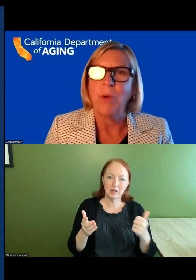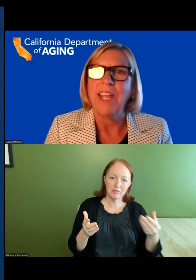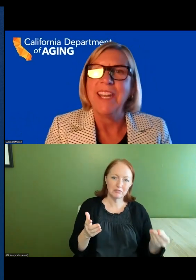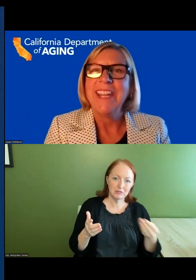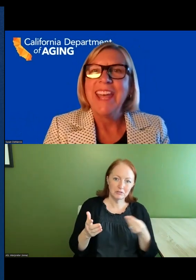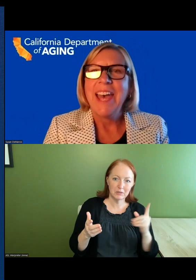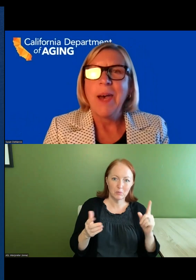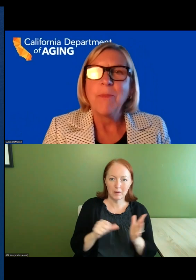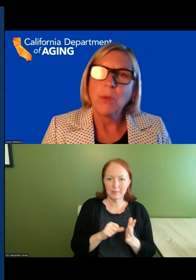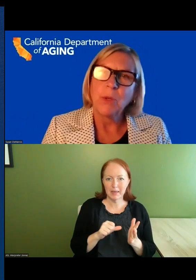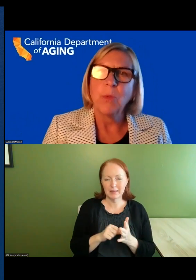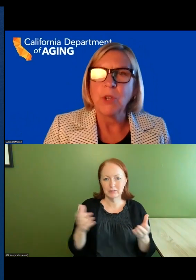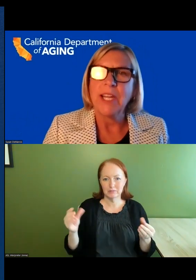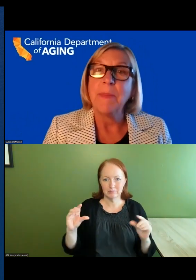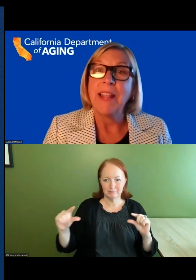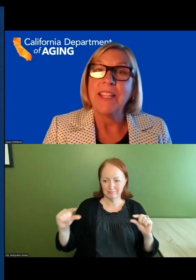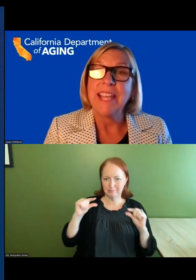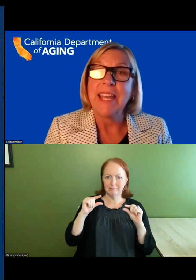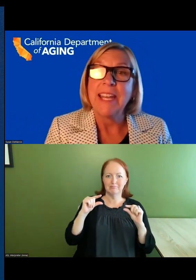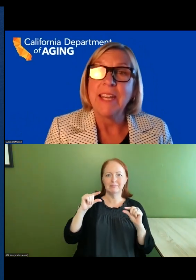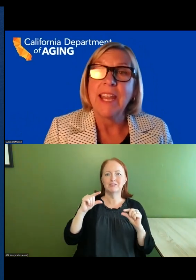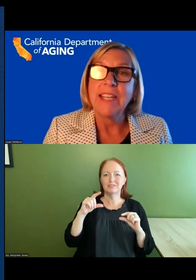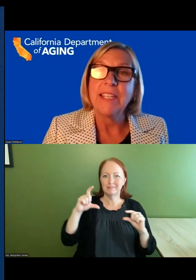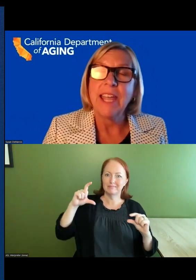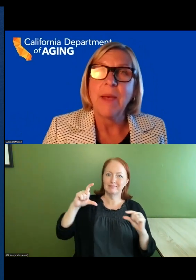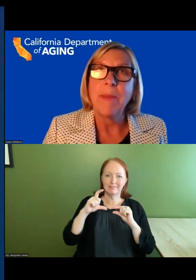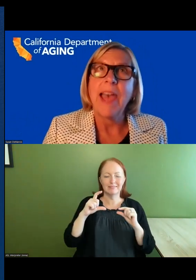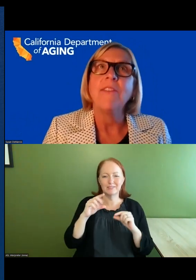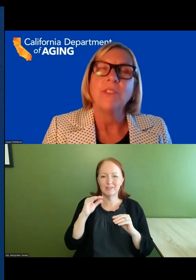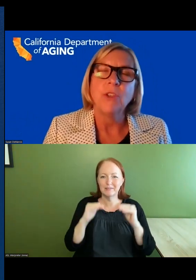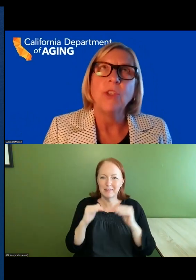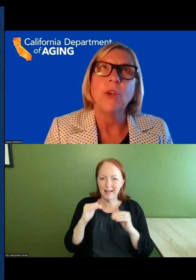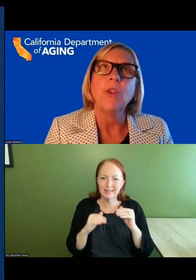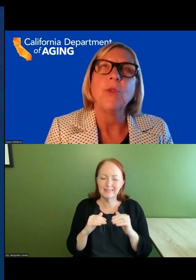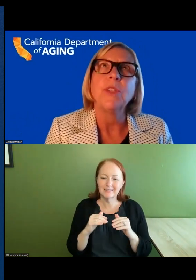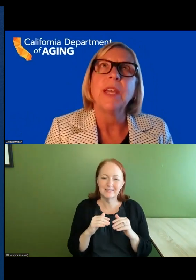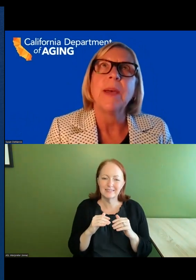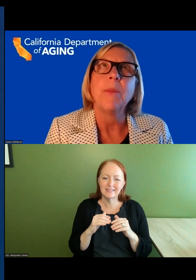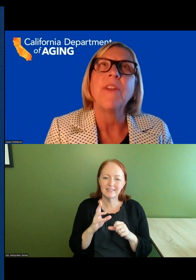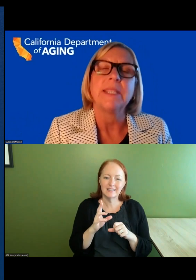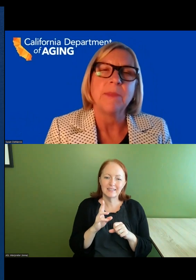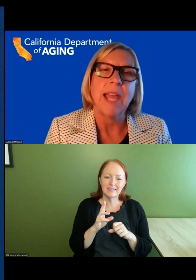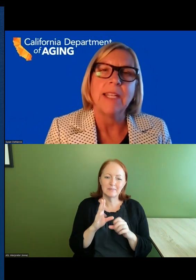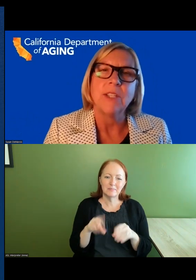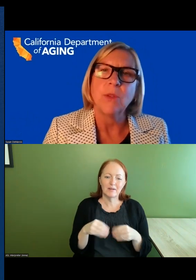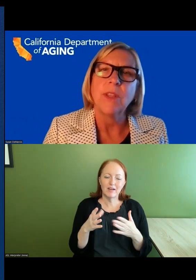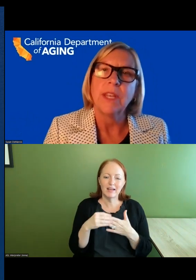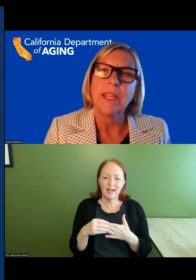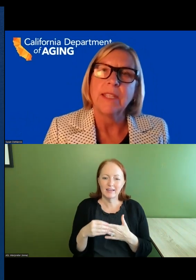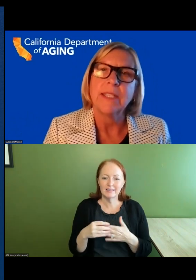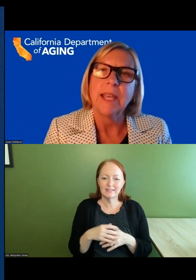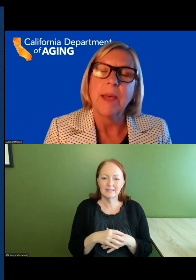turns in 1. So we're trying to balance that and have, provide some guidance so